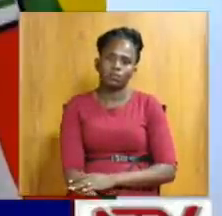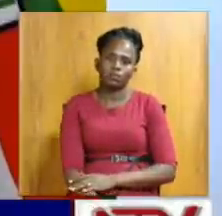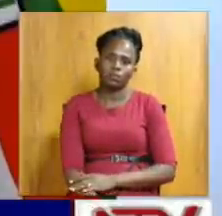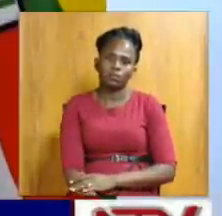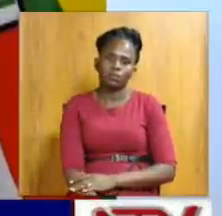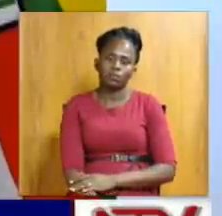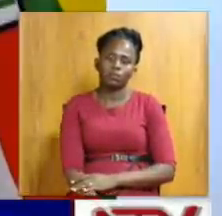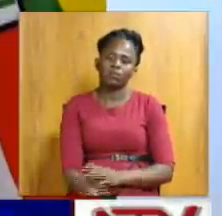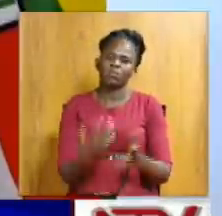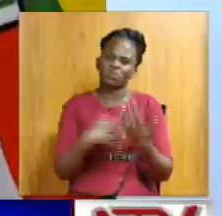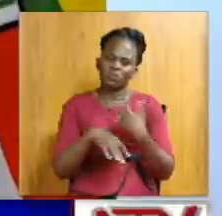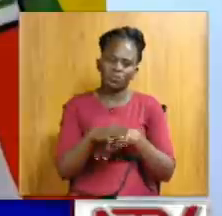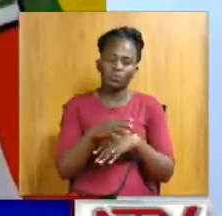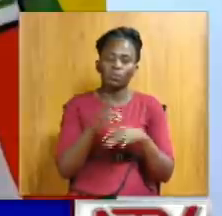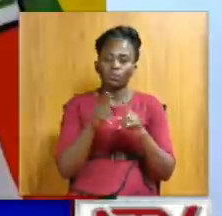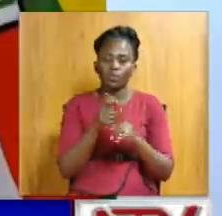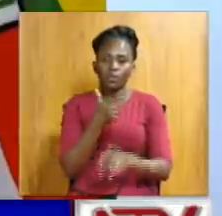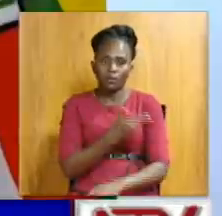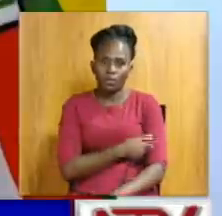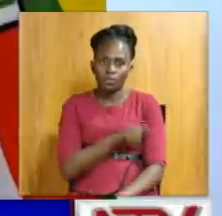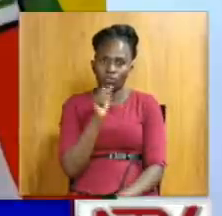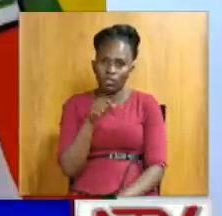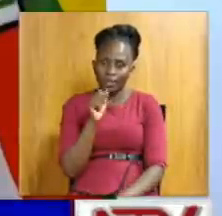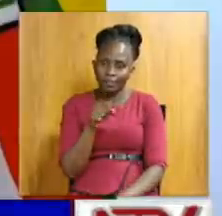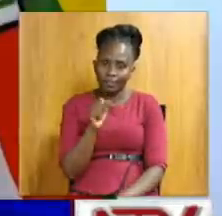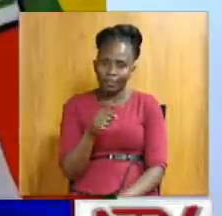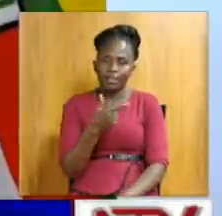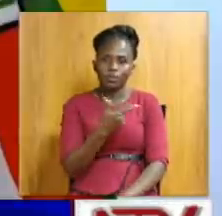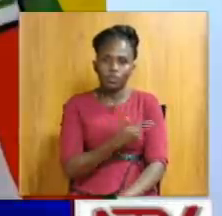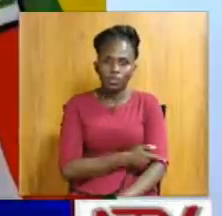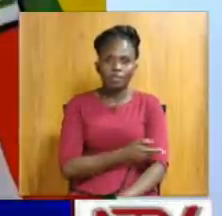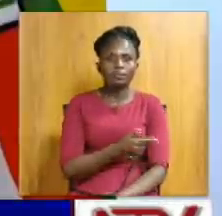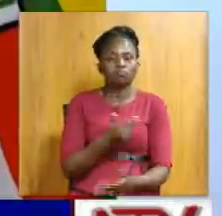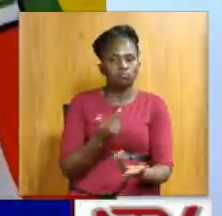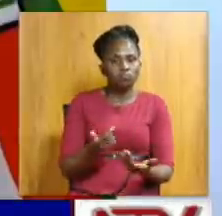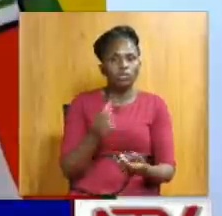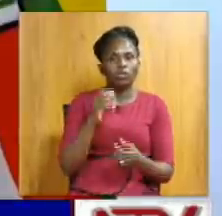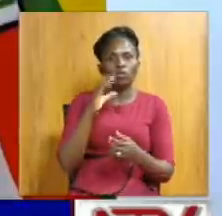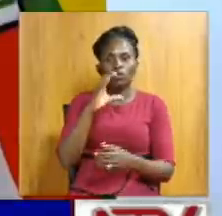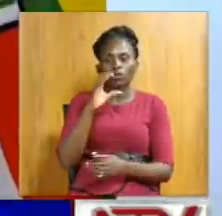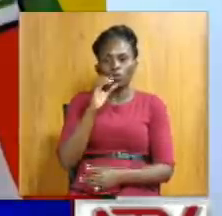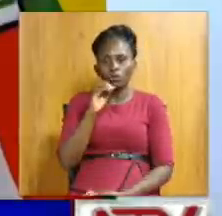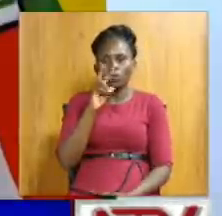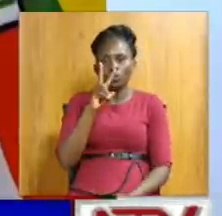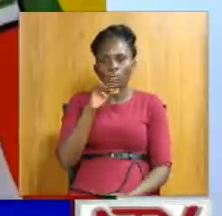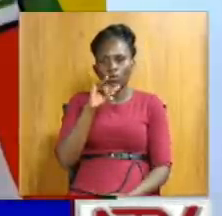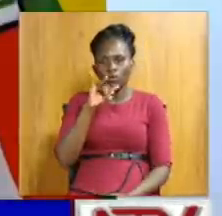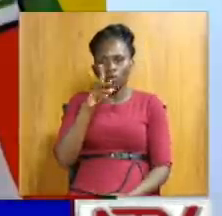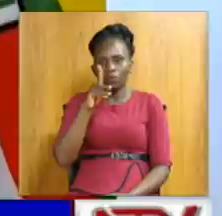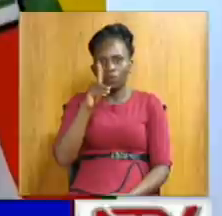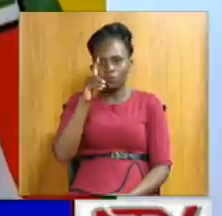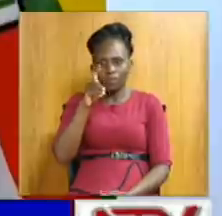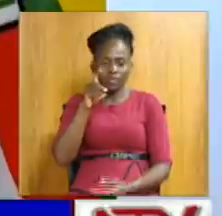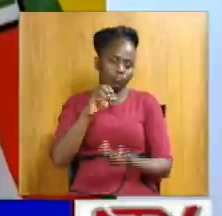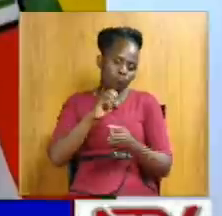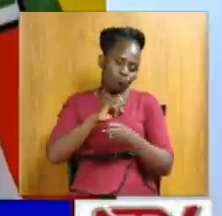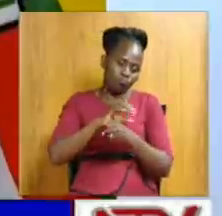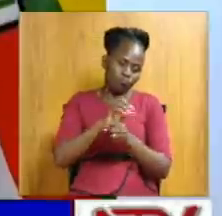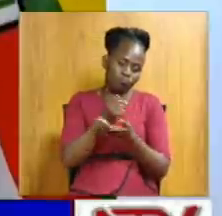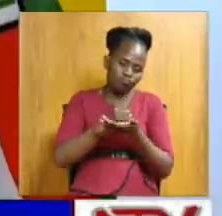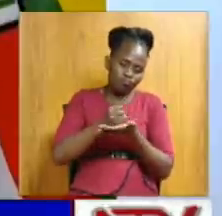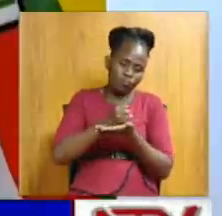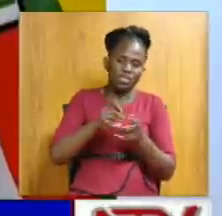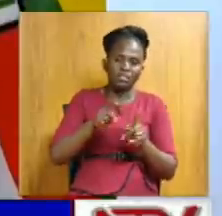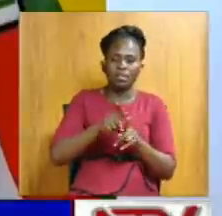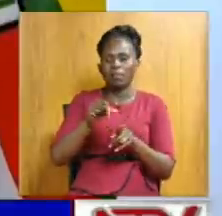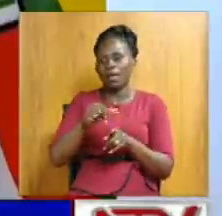A combination of vaccination, possibly Covidex, the other anti-corona drugs